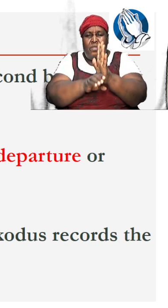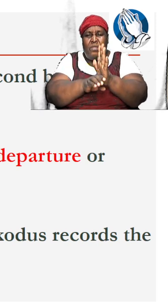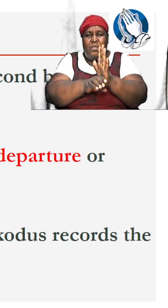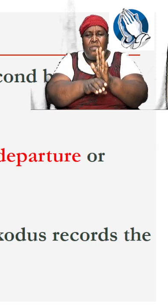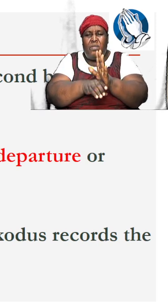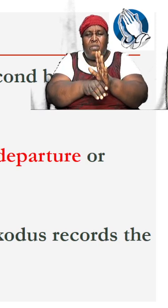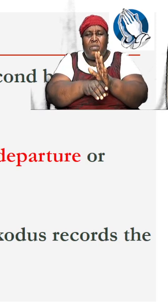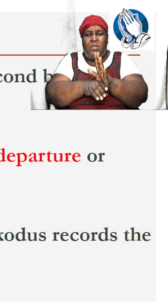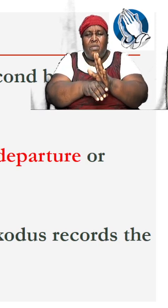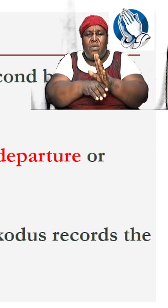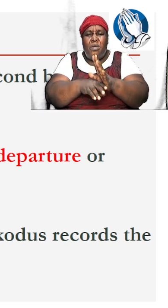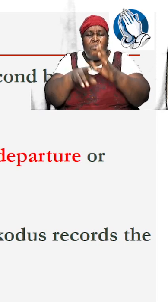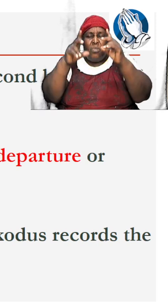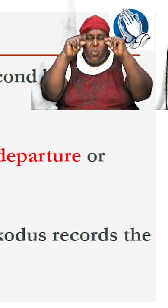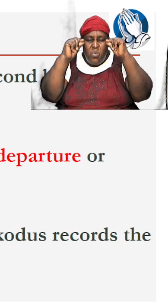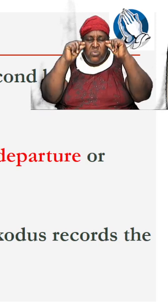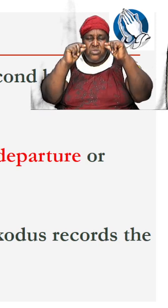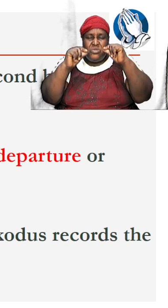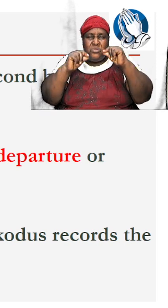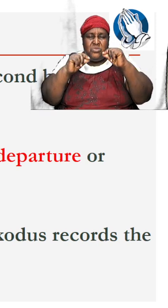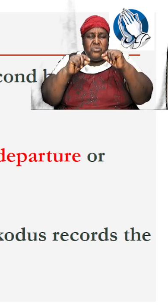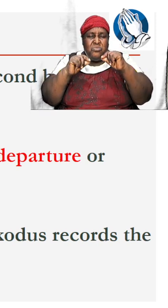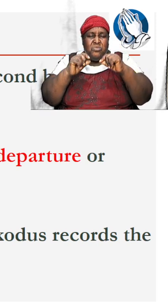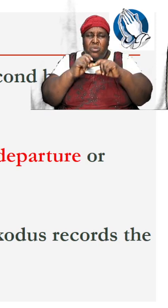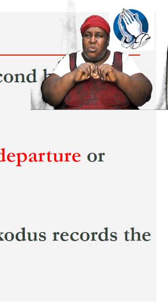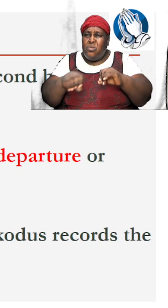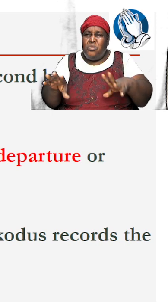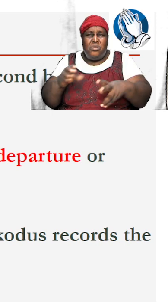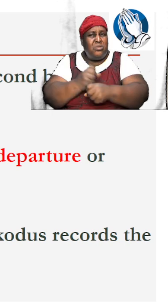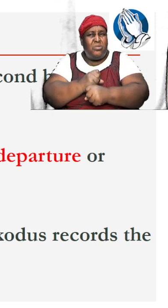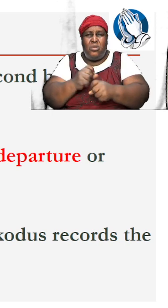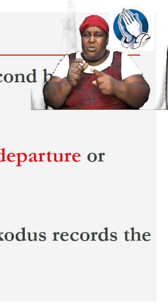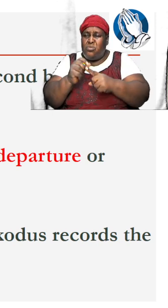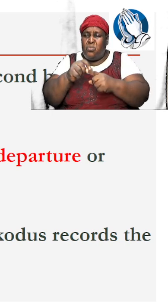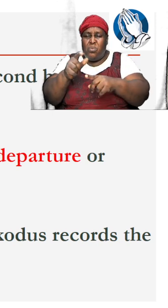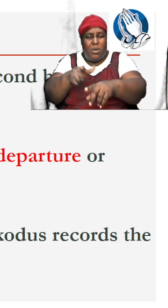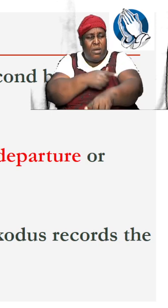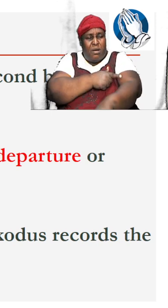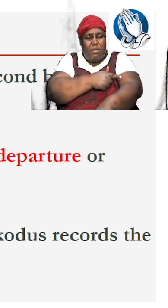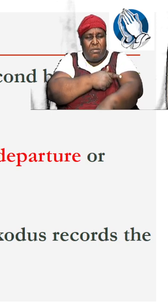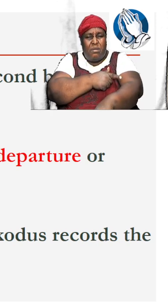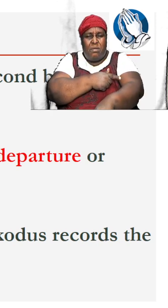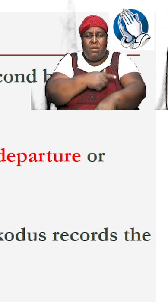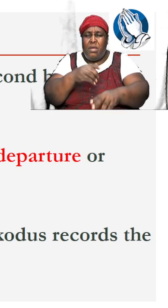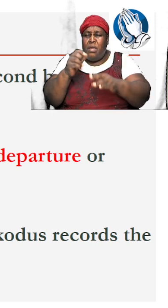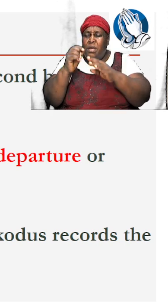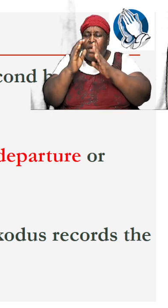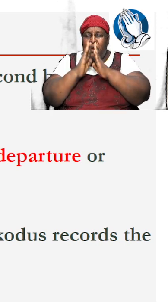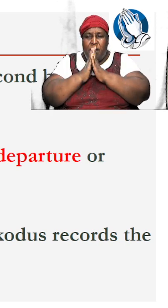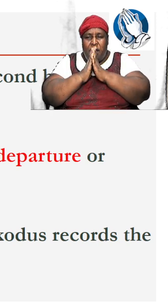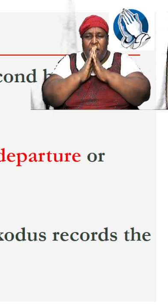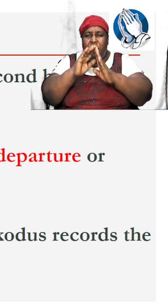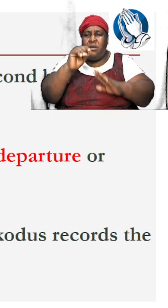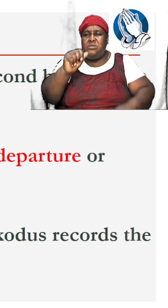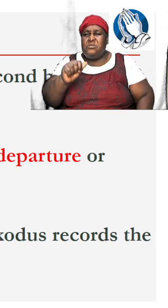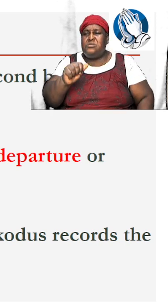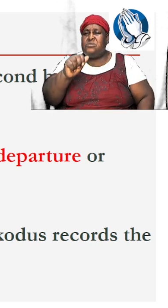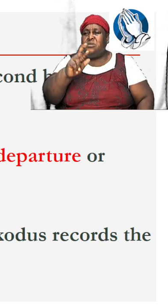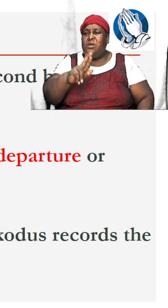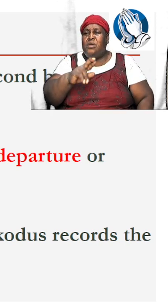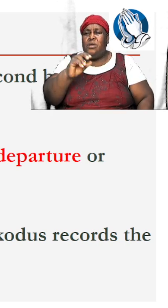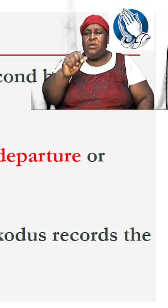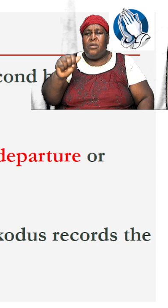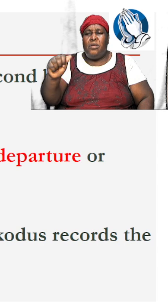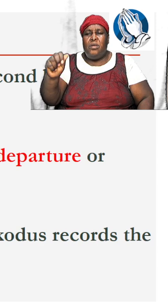don't look like he's going to come back. And they asked Aaron to use their ornaments and their